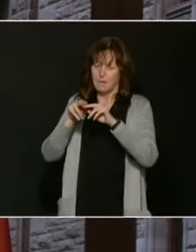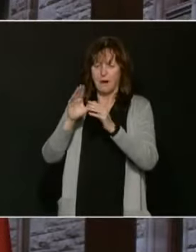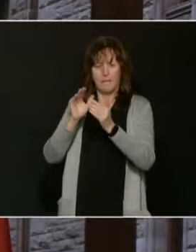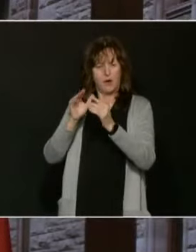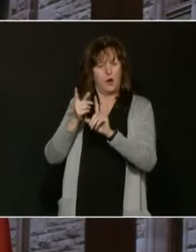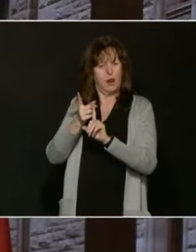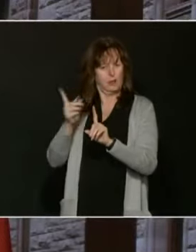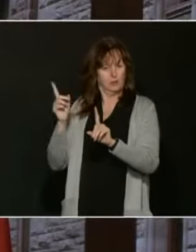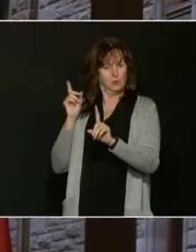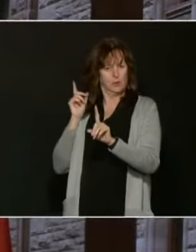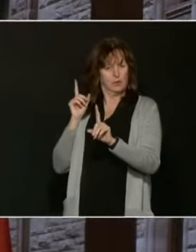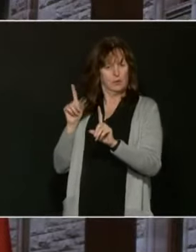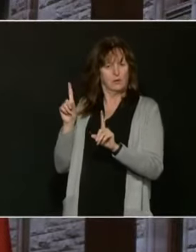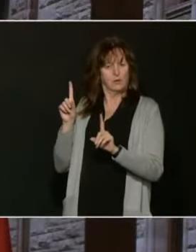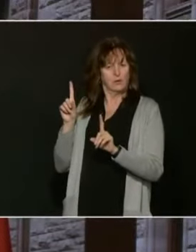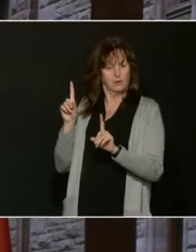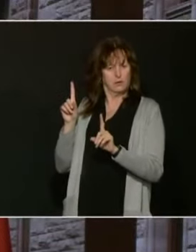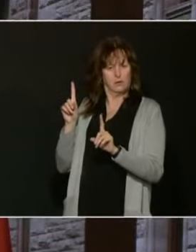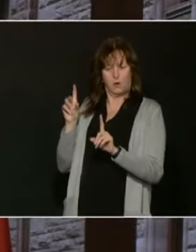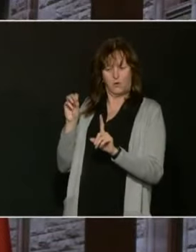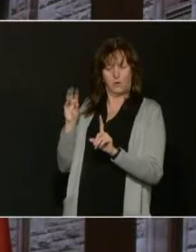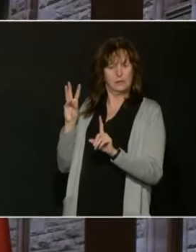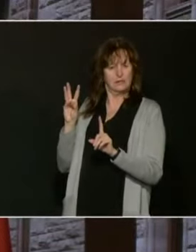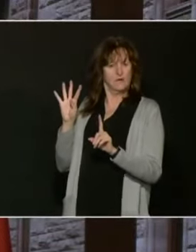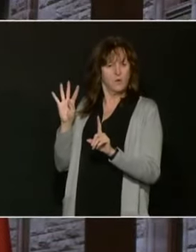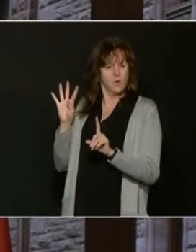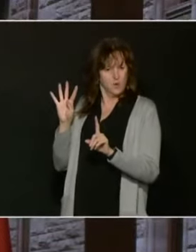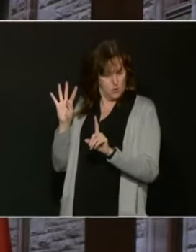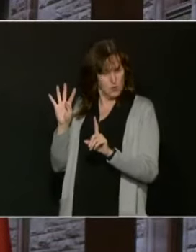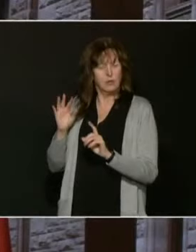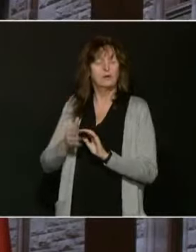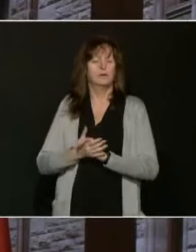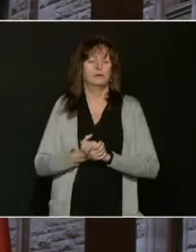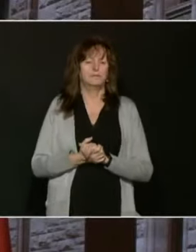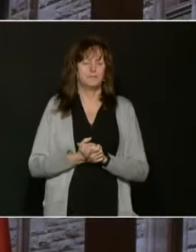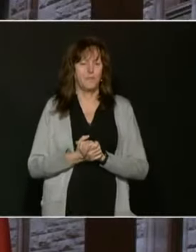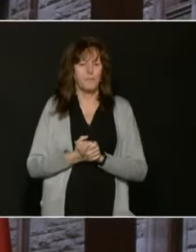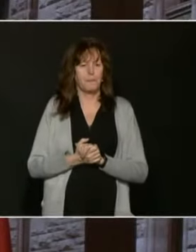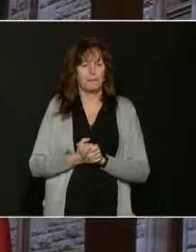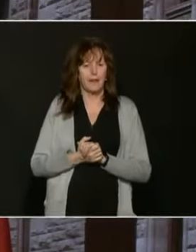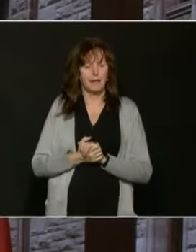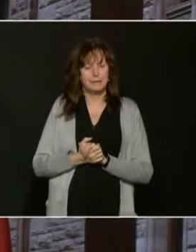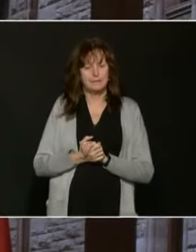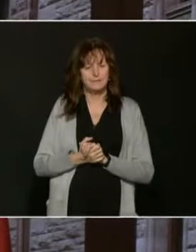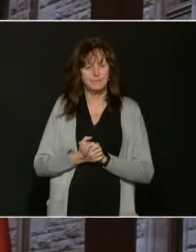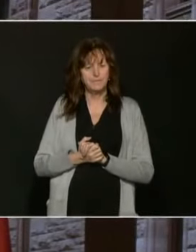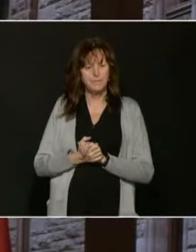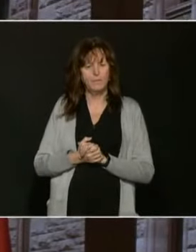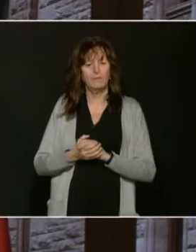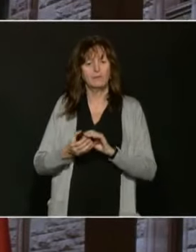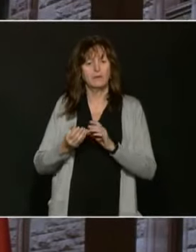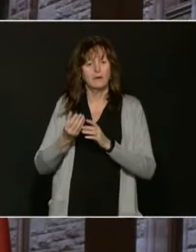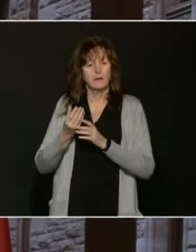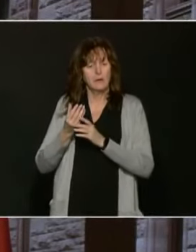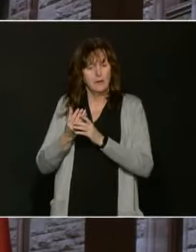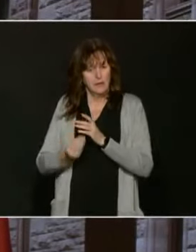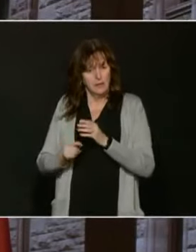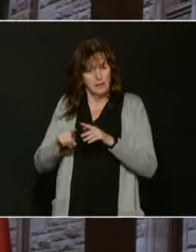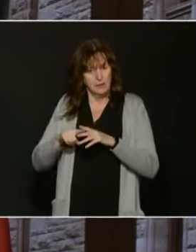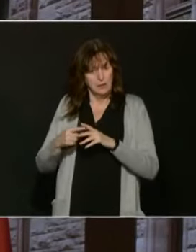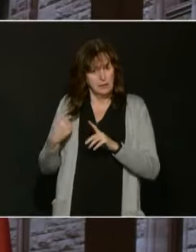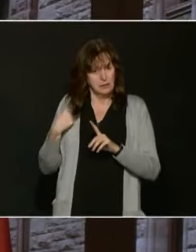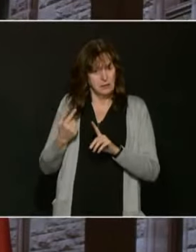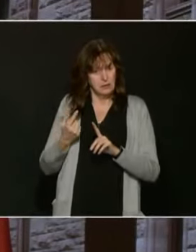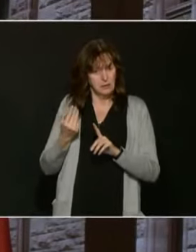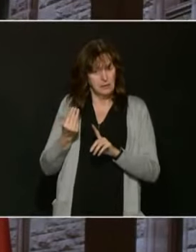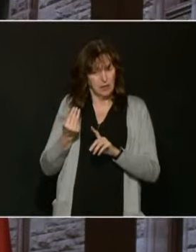1,064 1 week ago. While we're reporting an additional 32 deaths since Monday's update, the 7-day